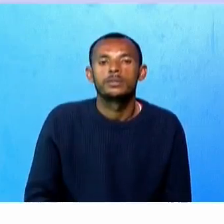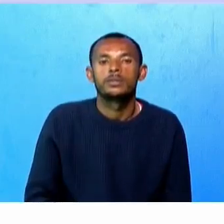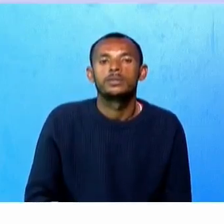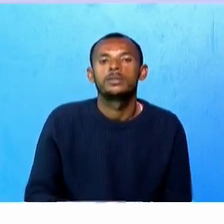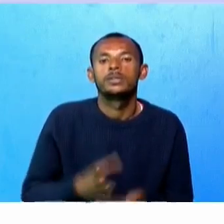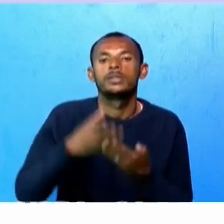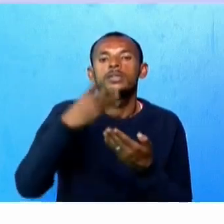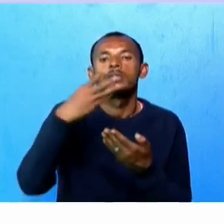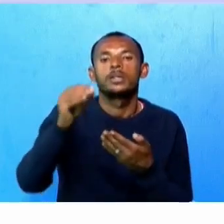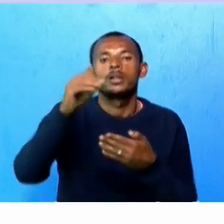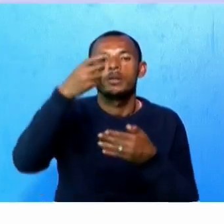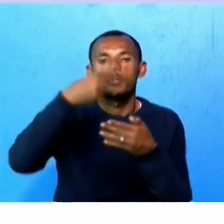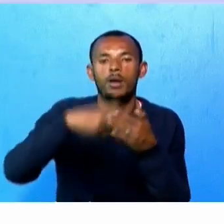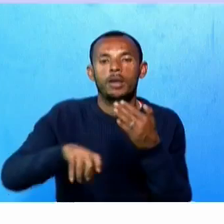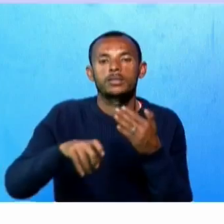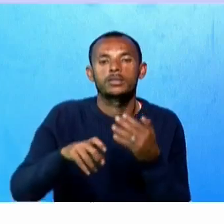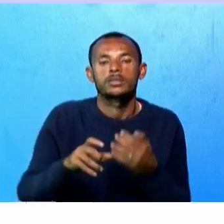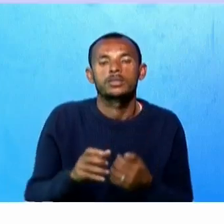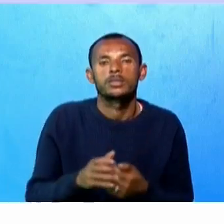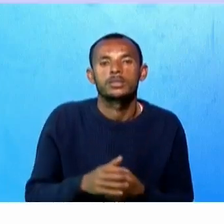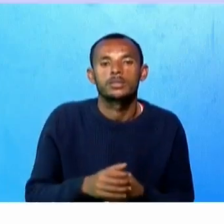selling price